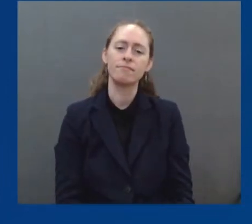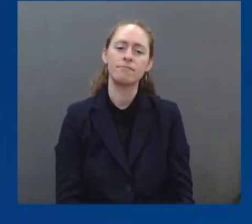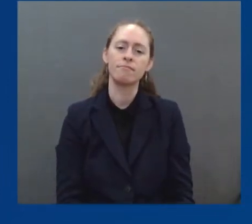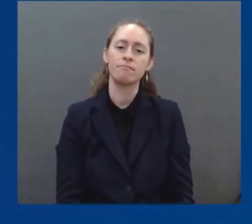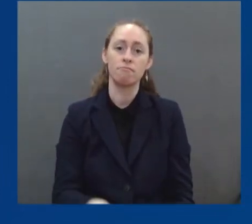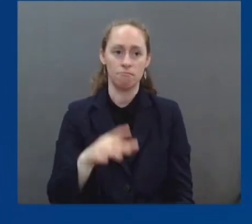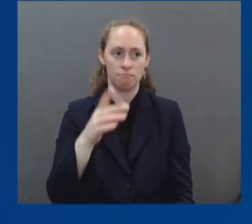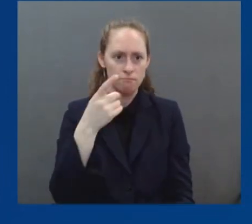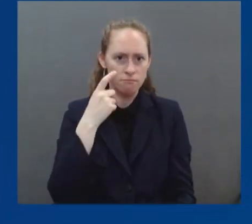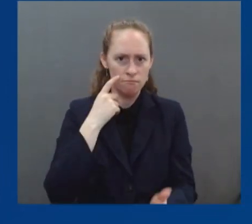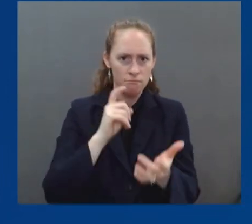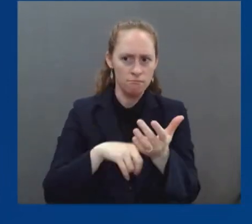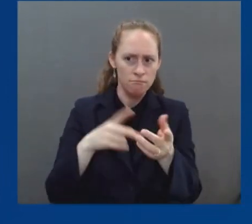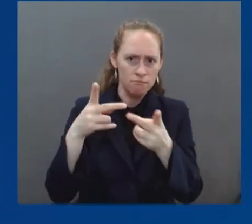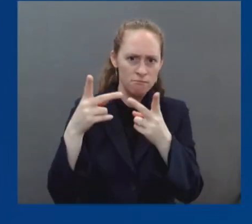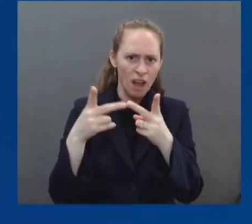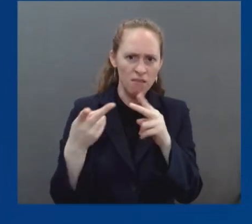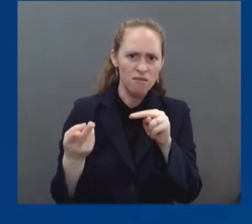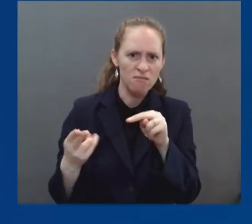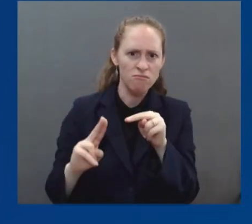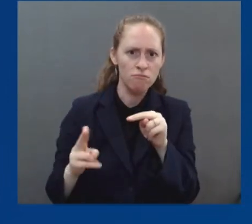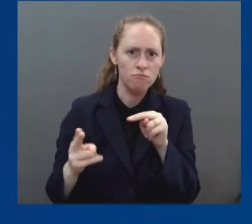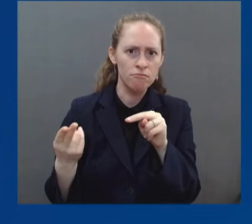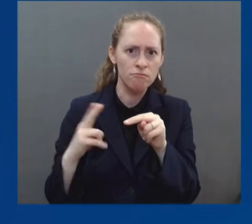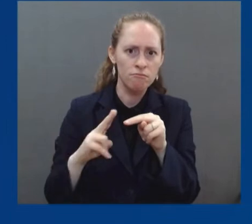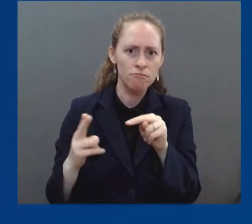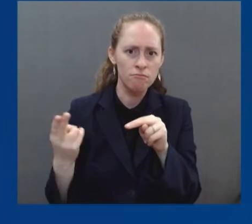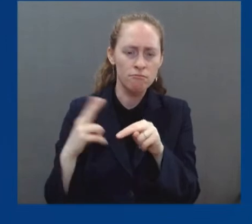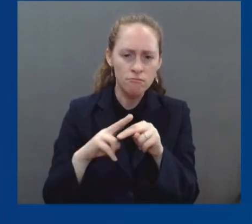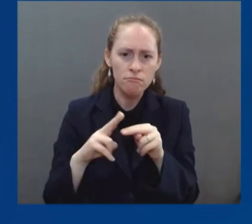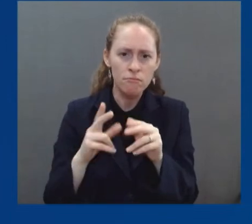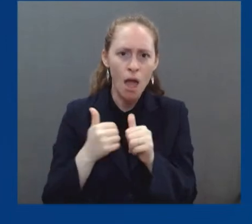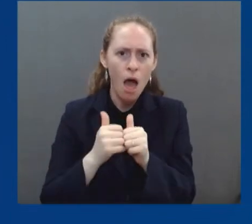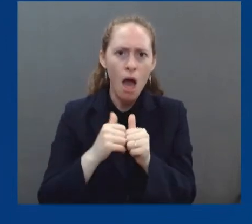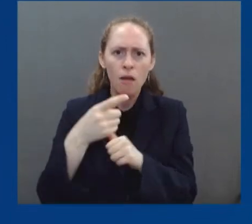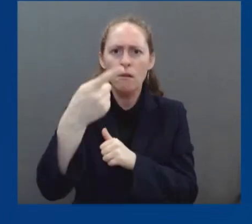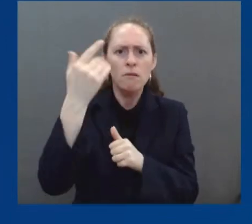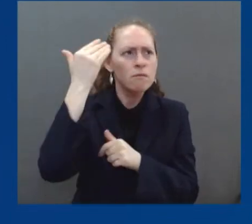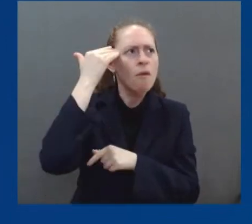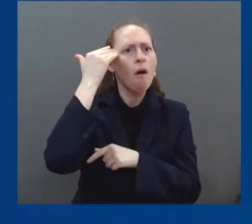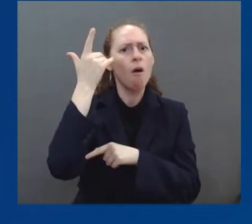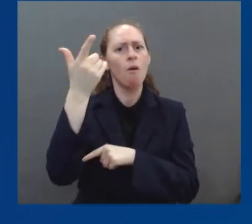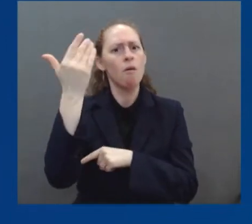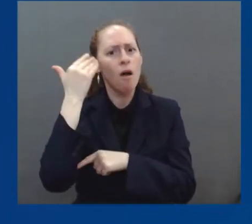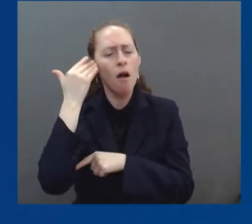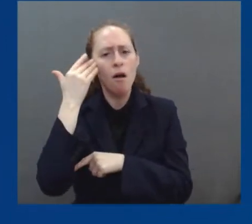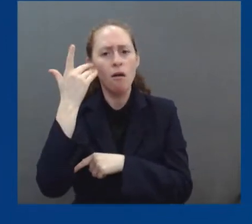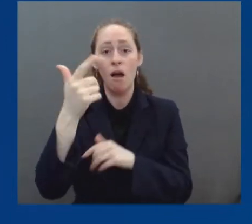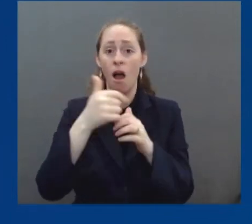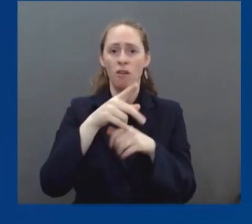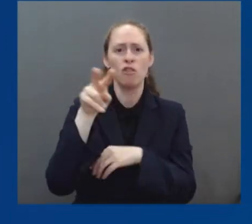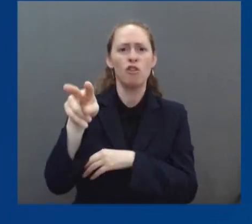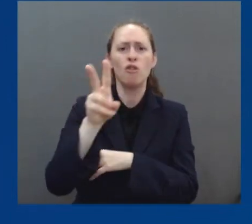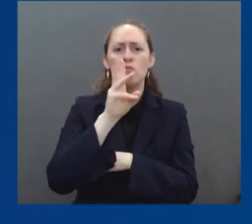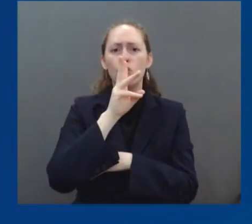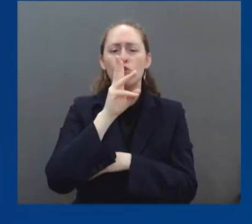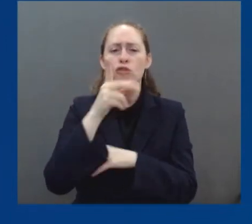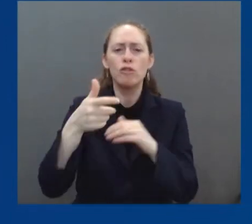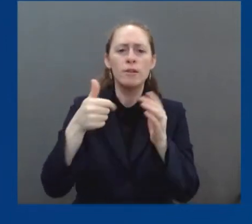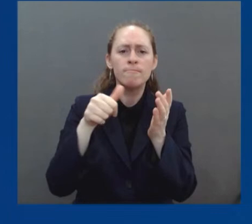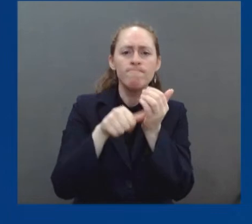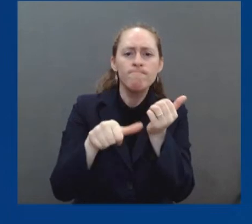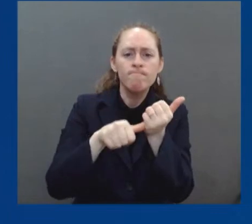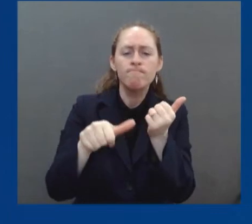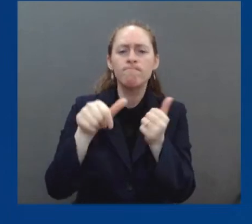example, wastewater and syndromic surveillance. It's important for communities and health officials to use these measures to help inform